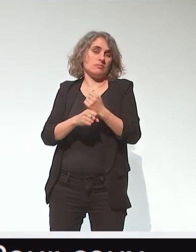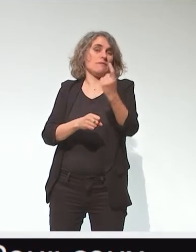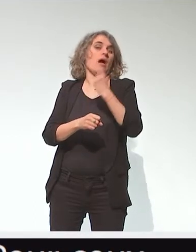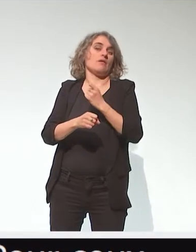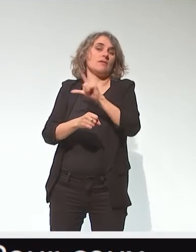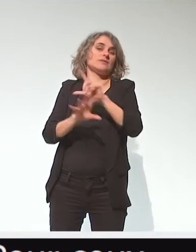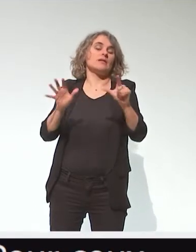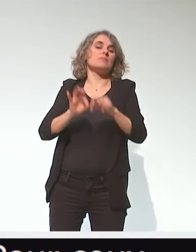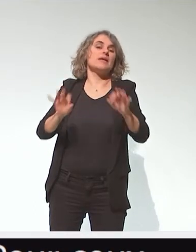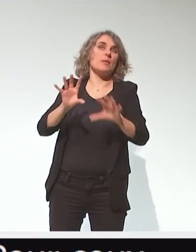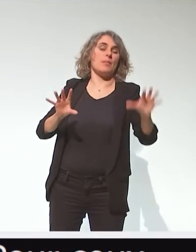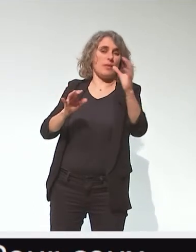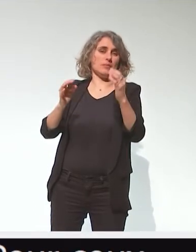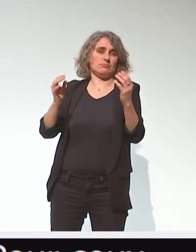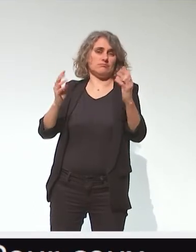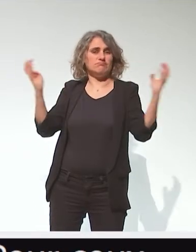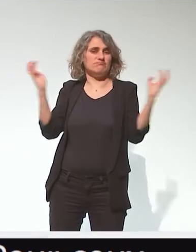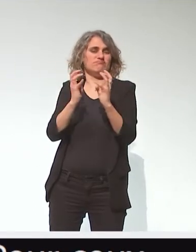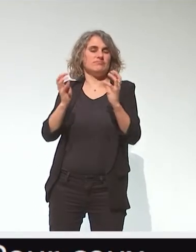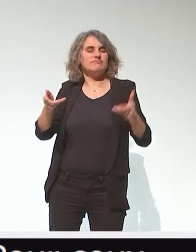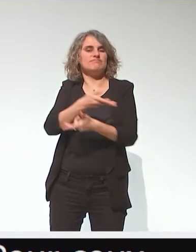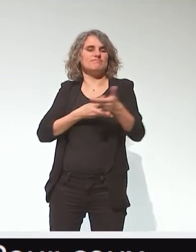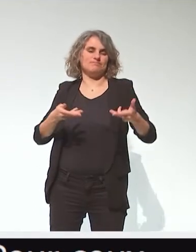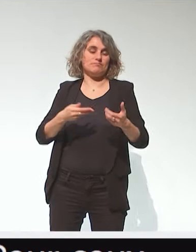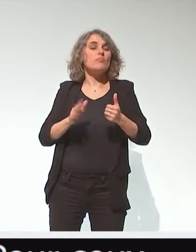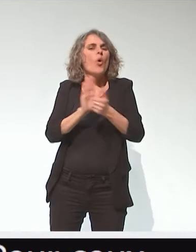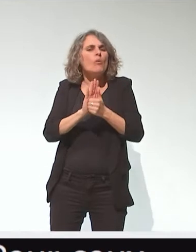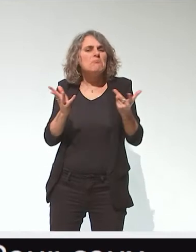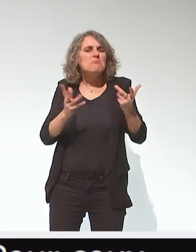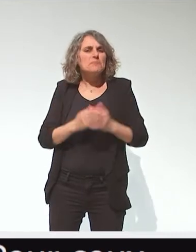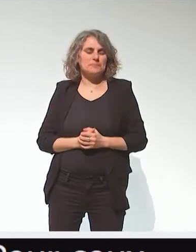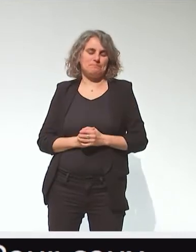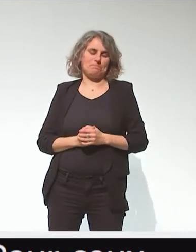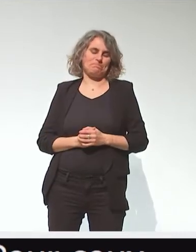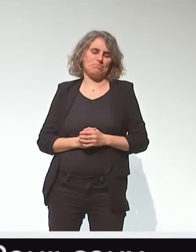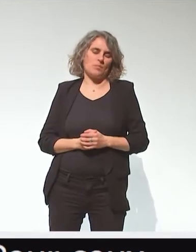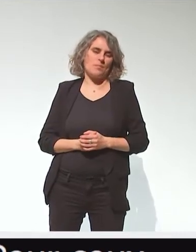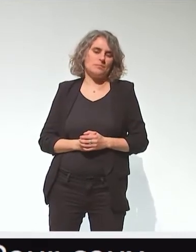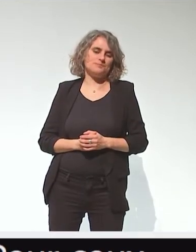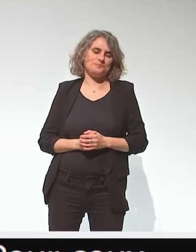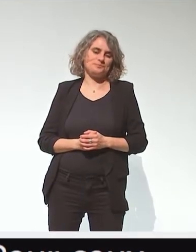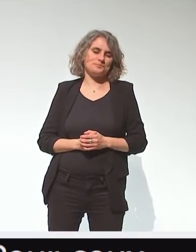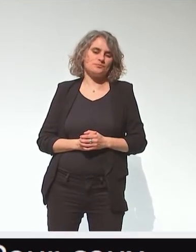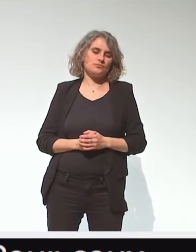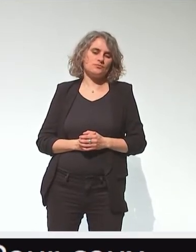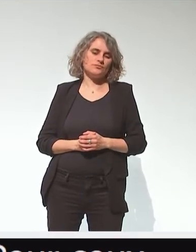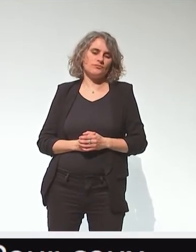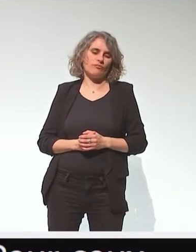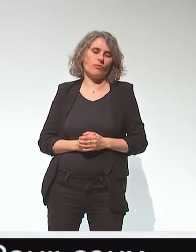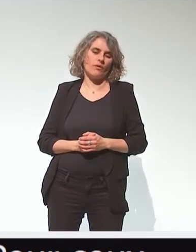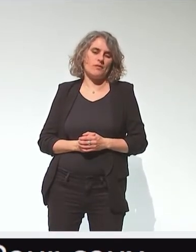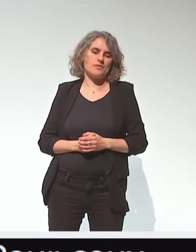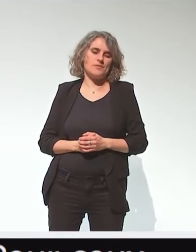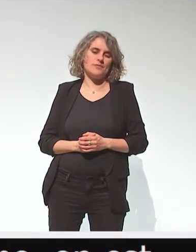30. And what do we do? I mean, it's in fact all about getting better together. So it's really the